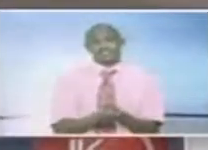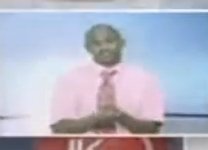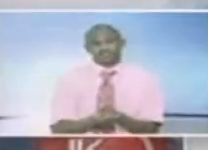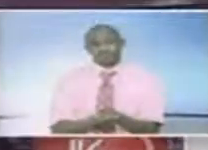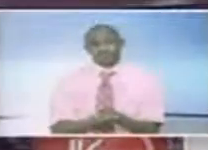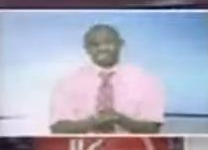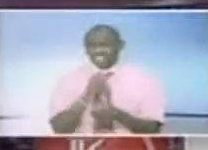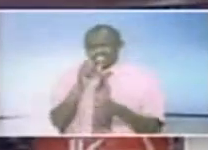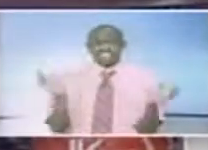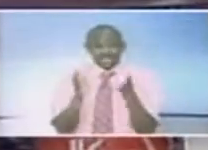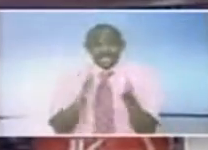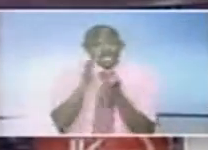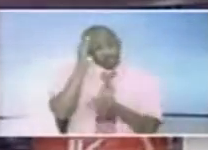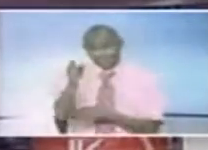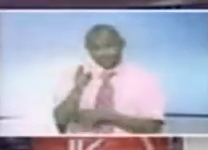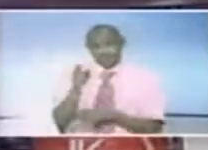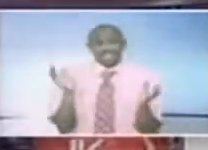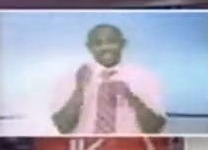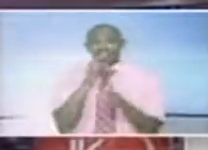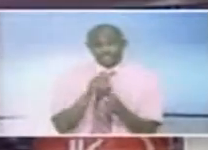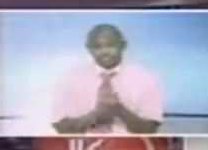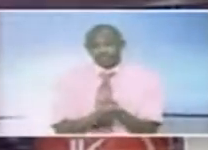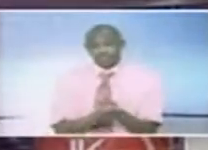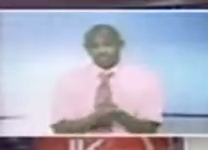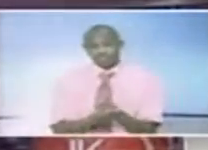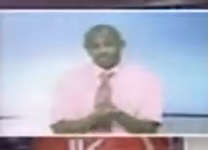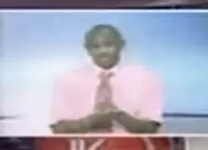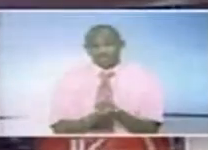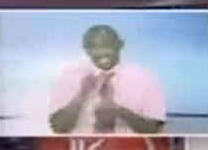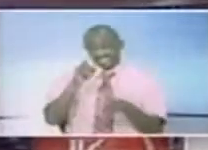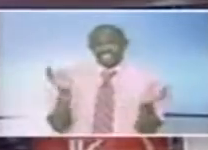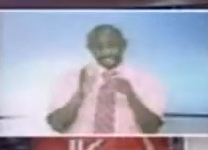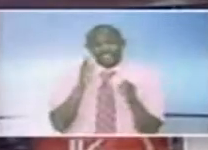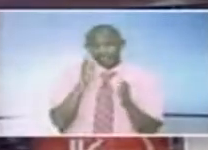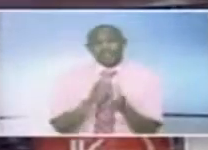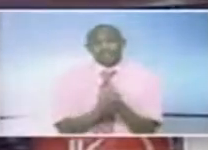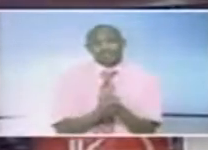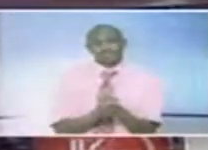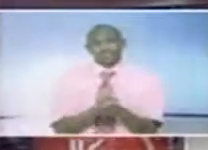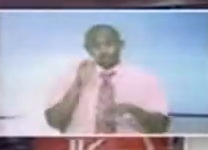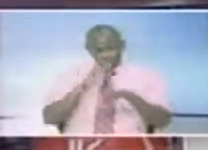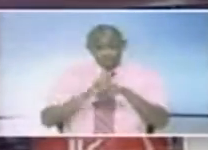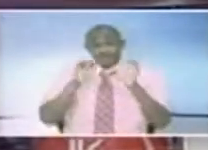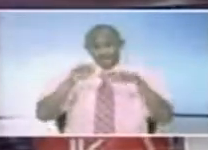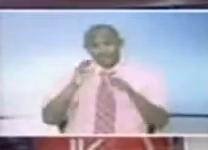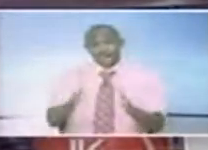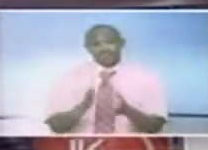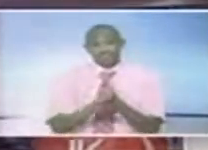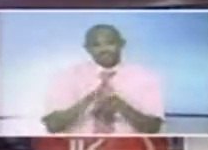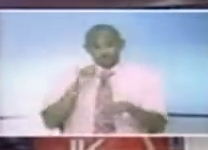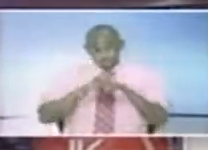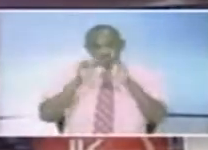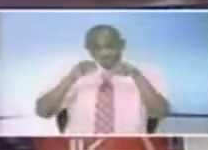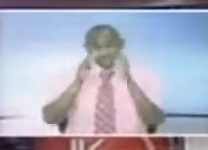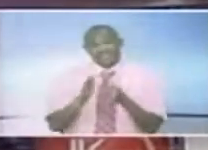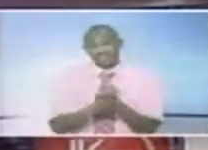an encouragement. You know him? Yeah, I know him. Yeah, I good know him guy. Personally, good guy. Such an encouragement. Yeah. He's a good farmer, actually. He's a very good